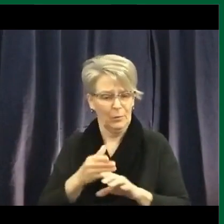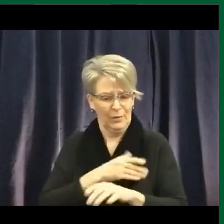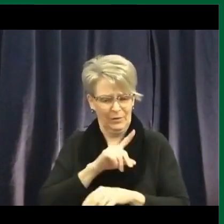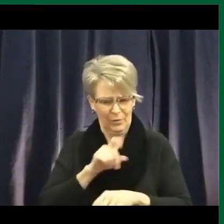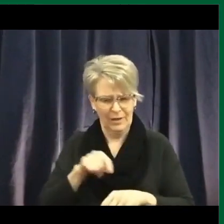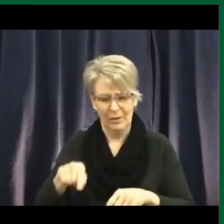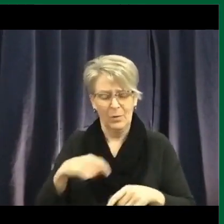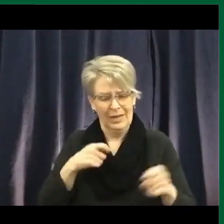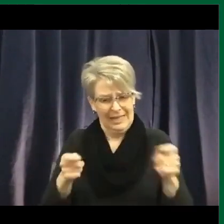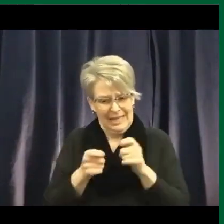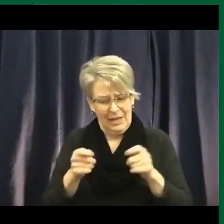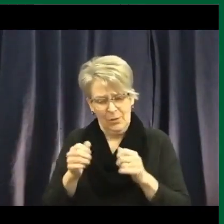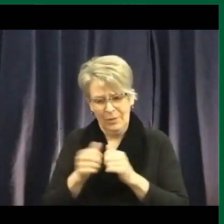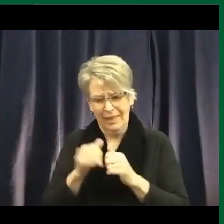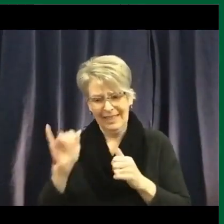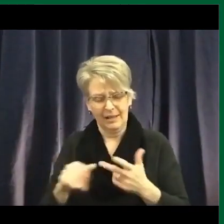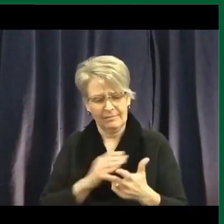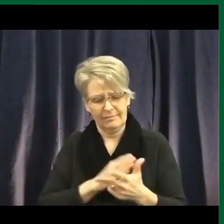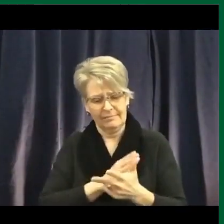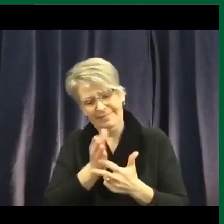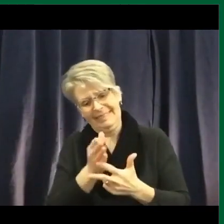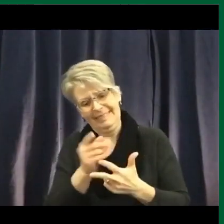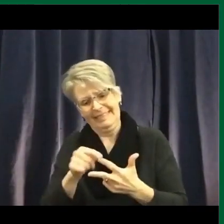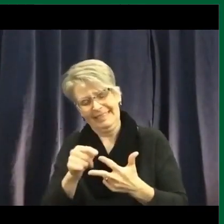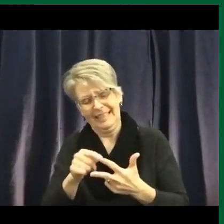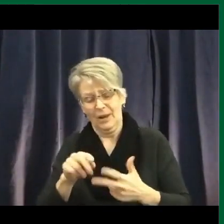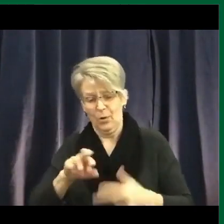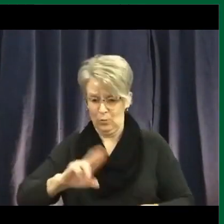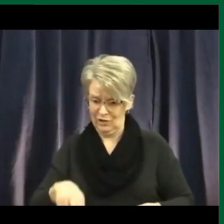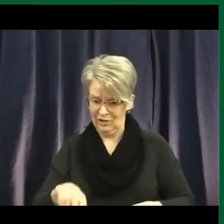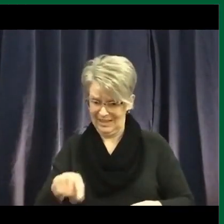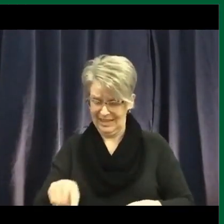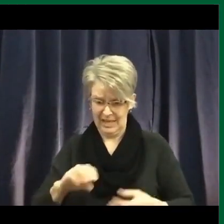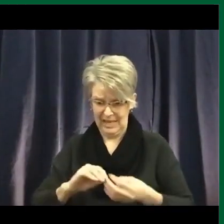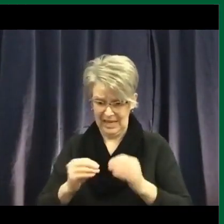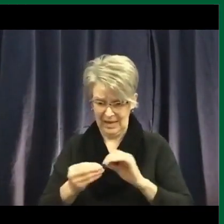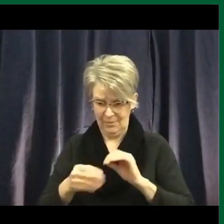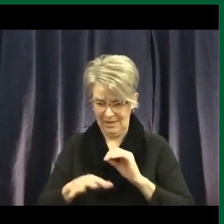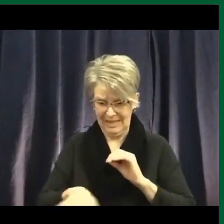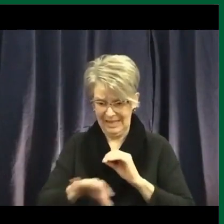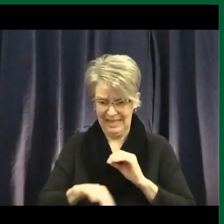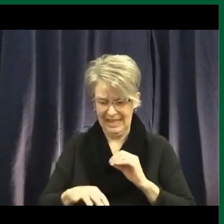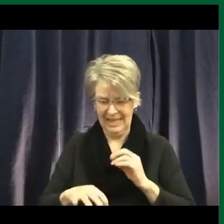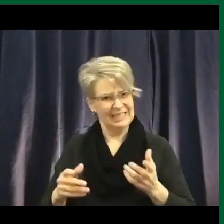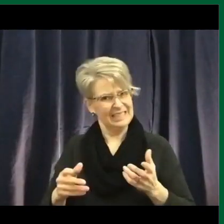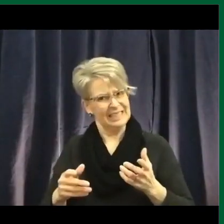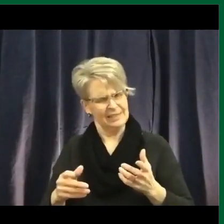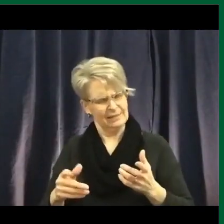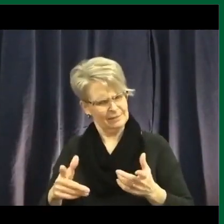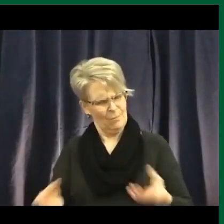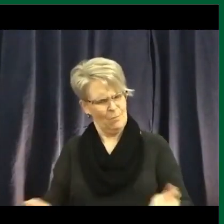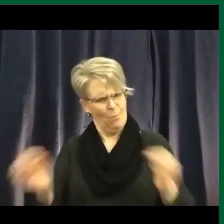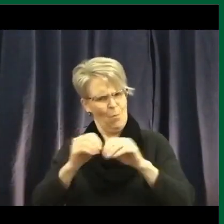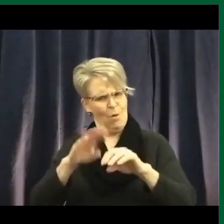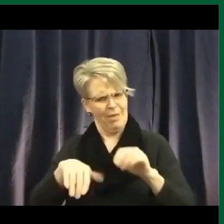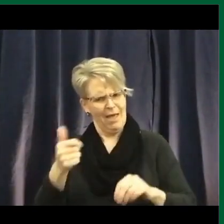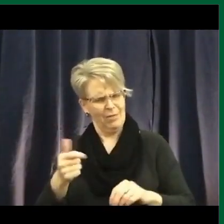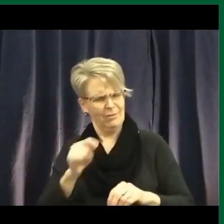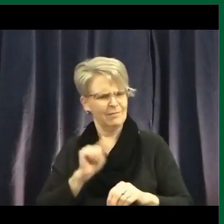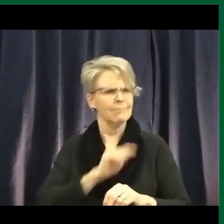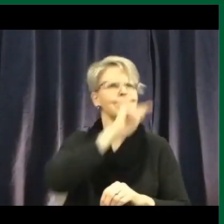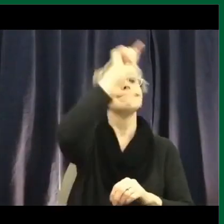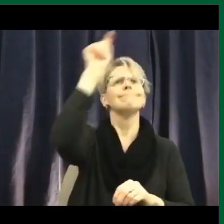with this variant. We're dealing with numbers in Regina that are, I guess, unfairly high compared to other parts of the province. Why not,